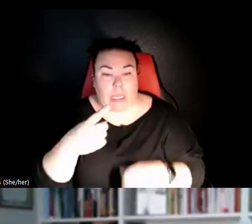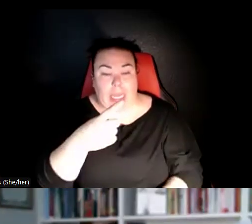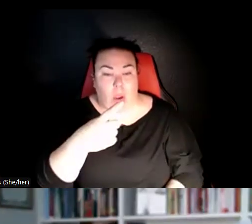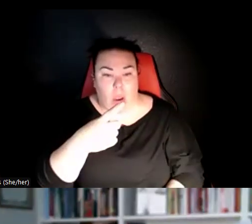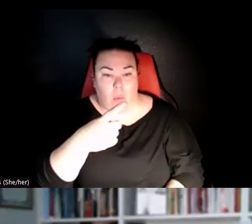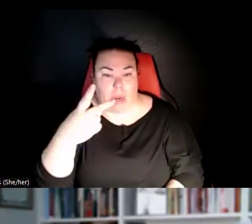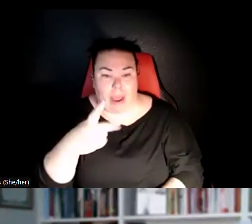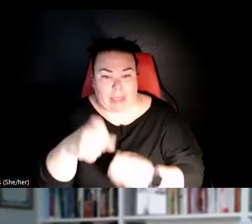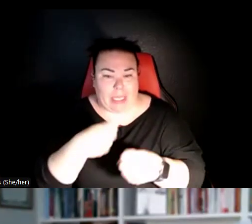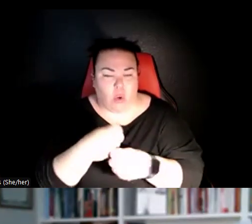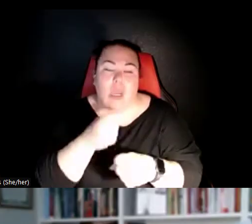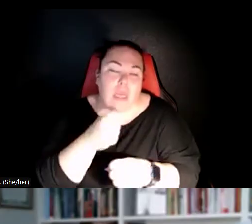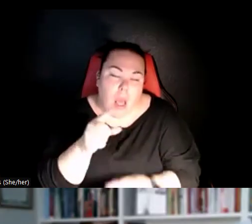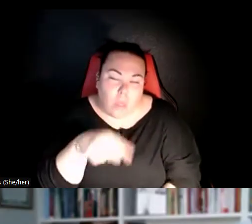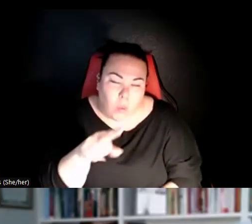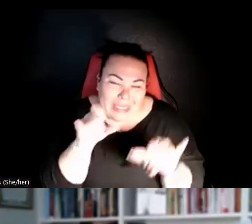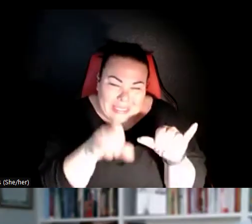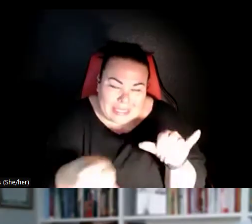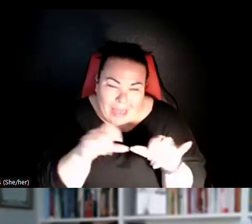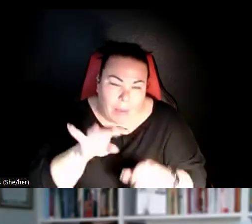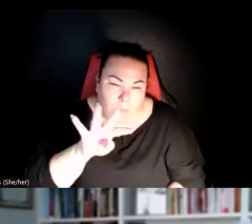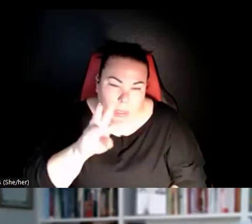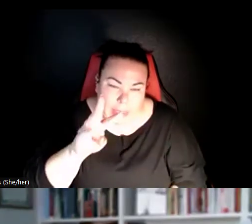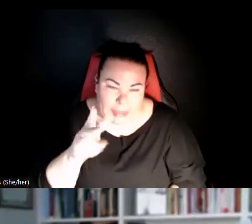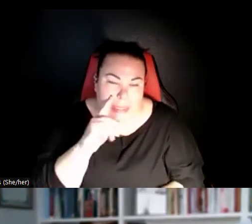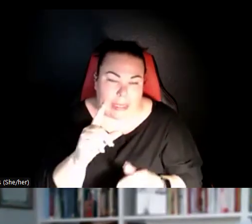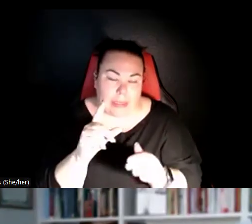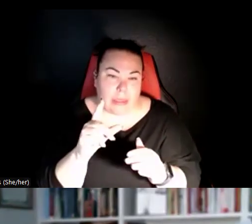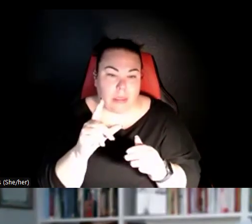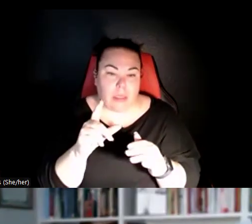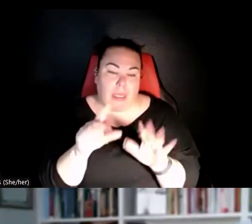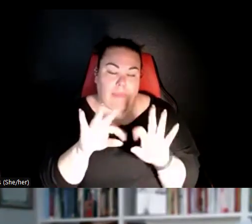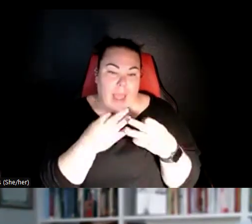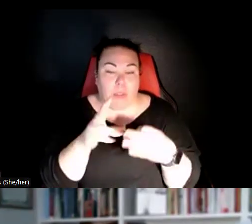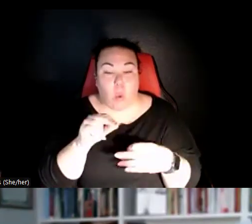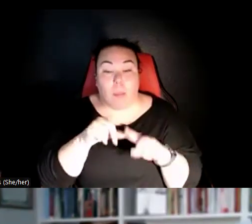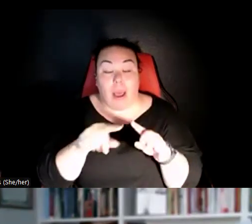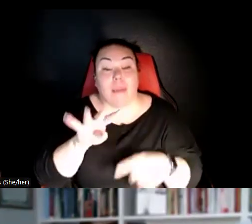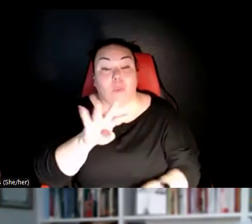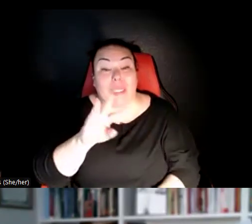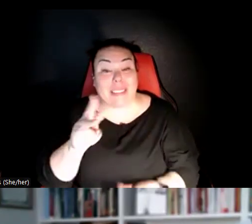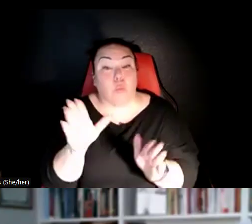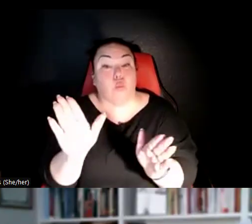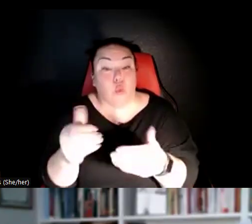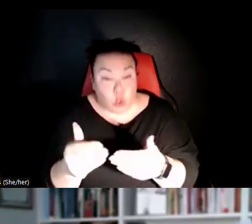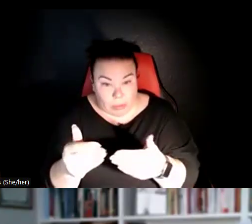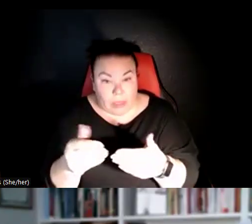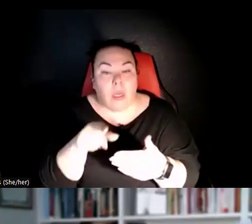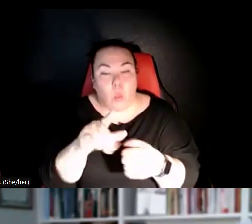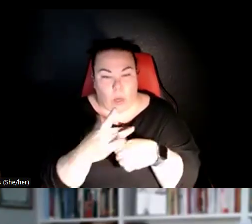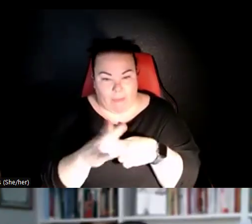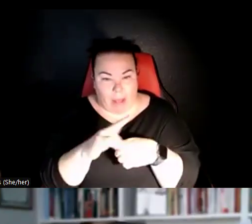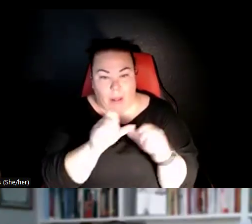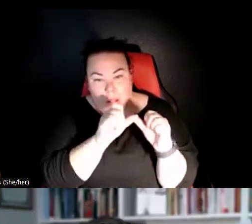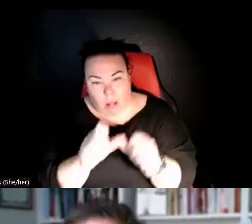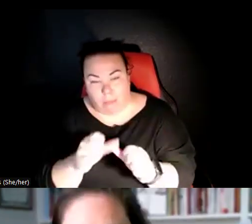being utilized for that year and a half. One of the fun facts about, and my staff continues to talk about and